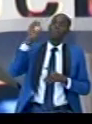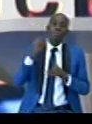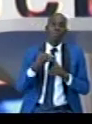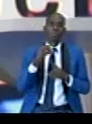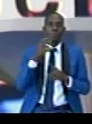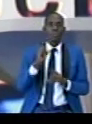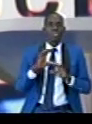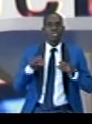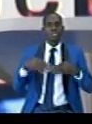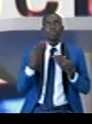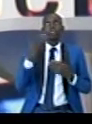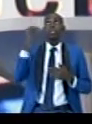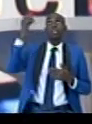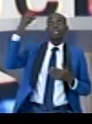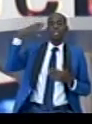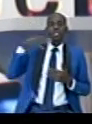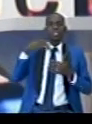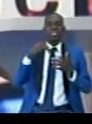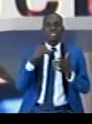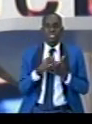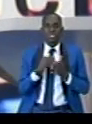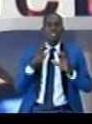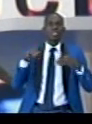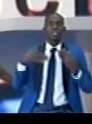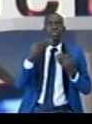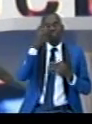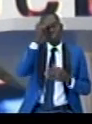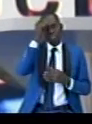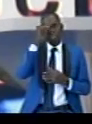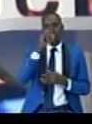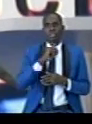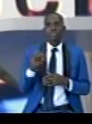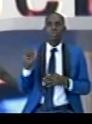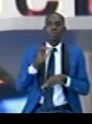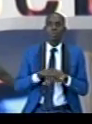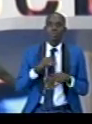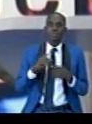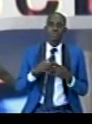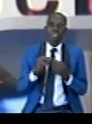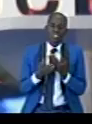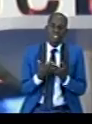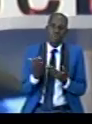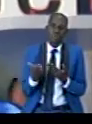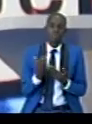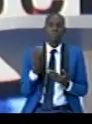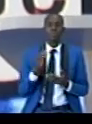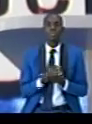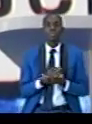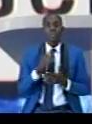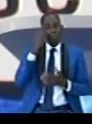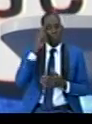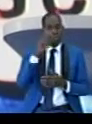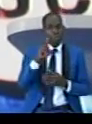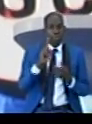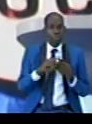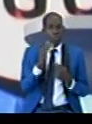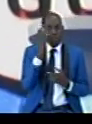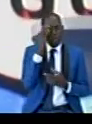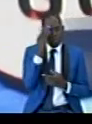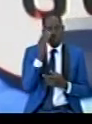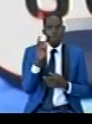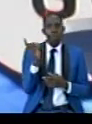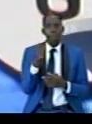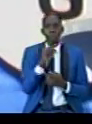giveth light. It giveth understanding unto the simple, for you to know where you